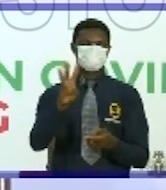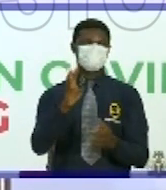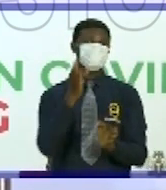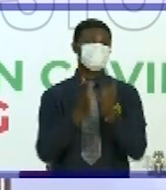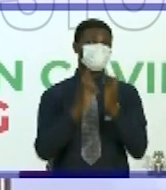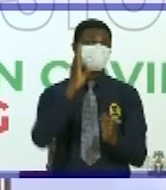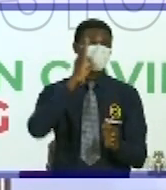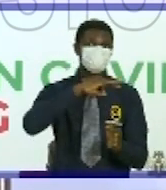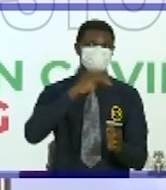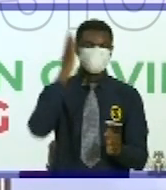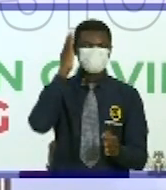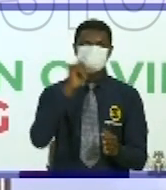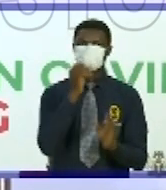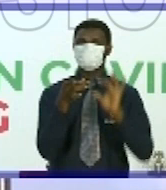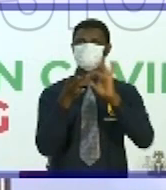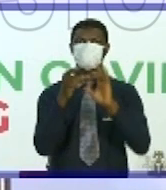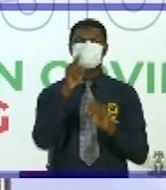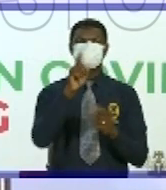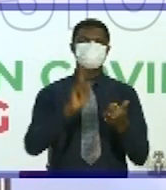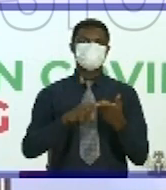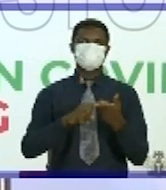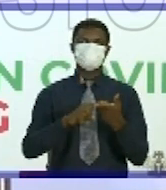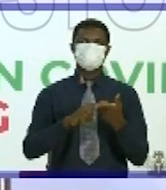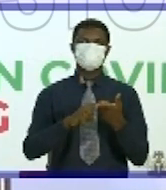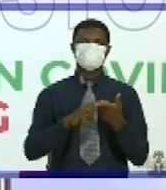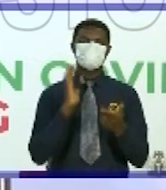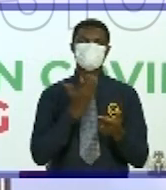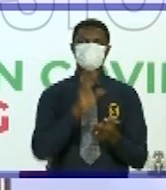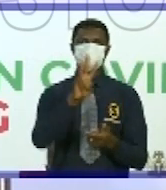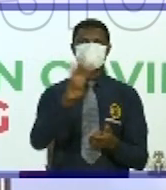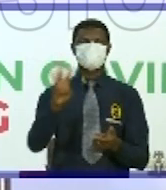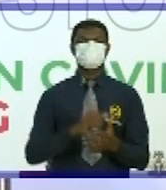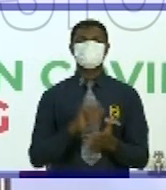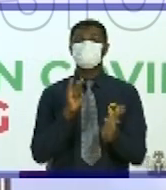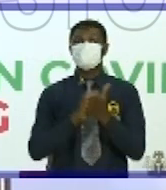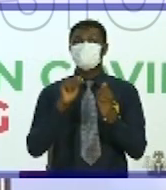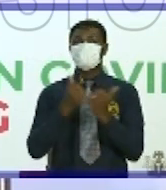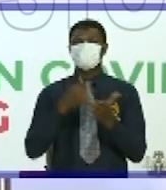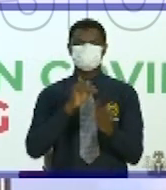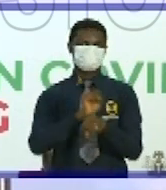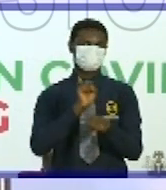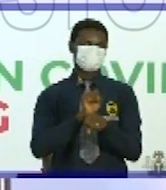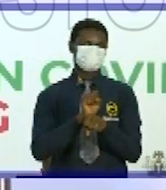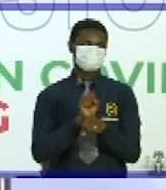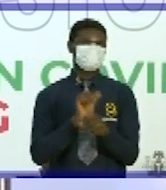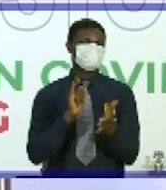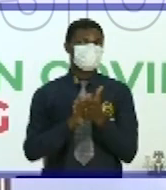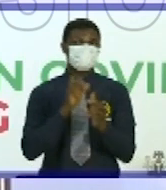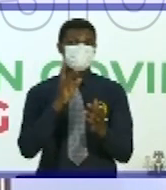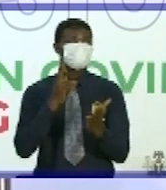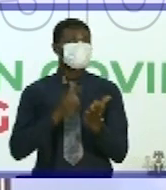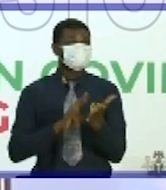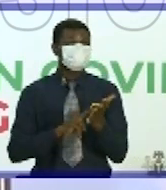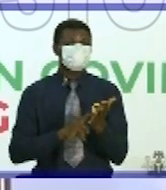the microsite. So that's how it works. Now, this result is viable for only 2 weeks. That's